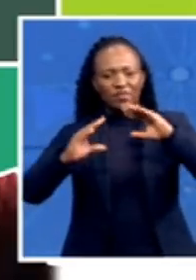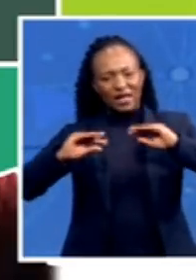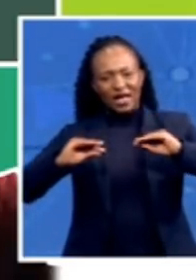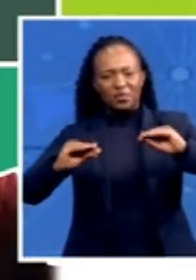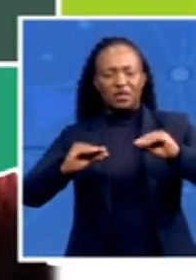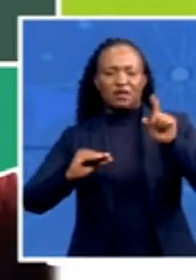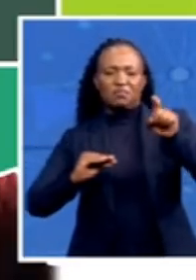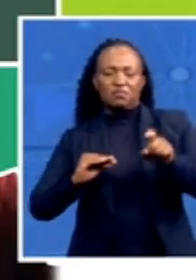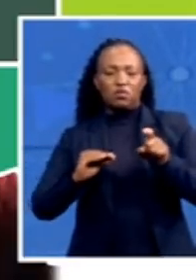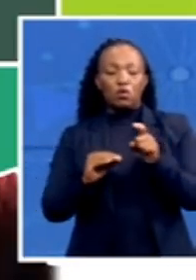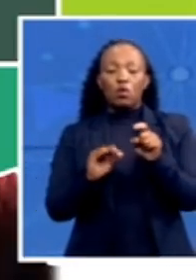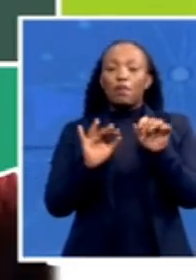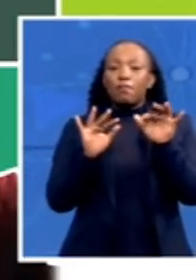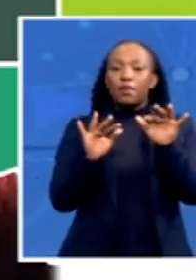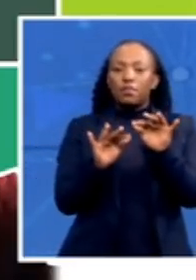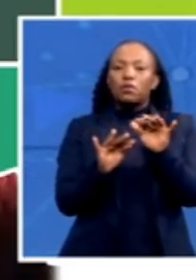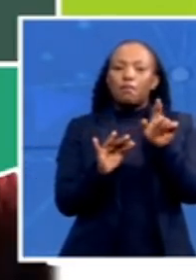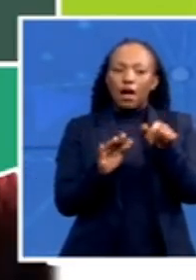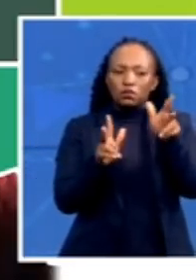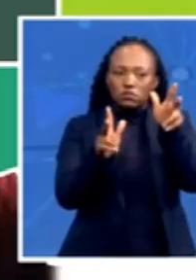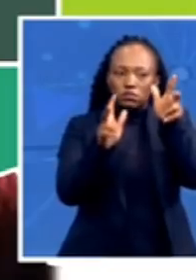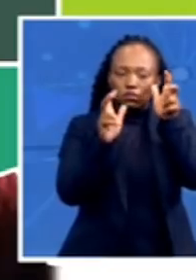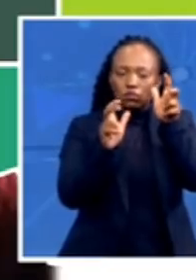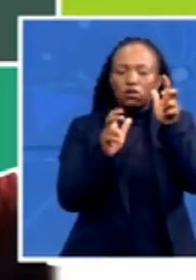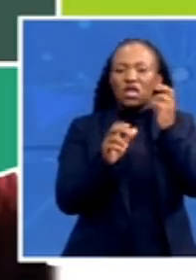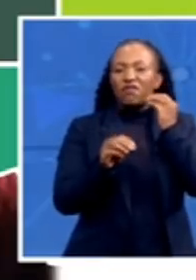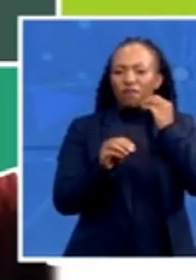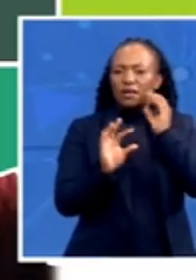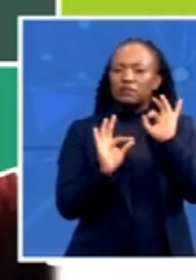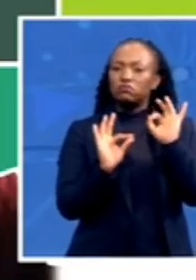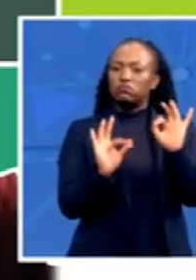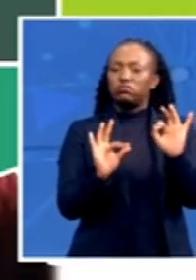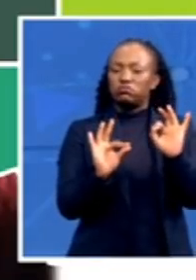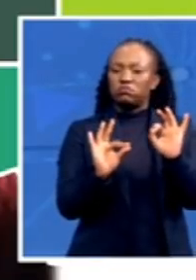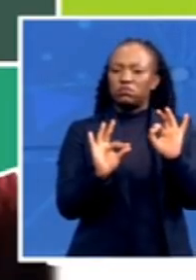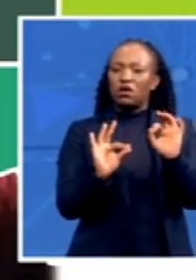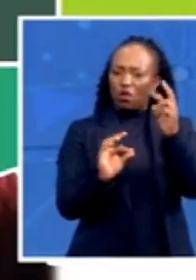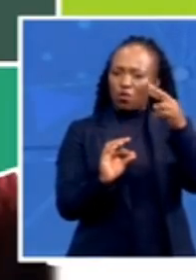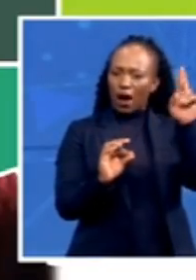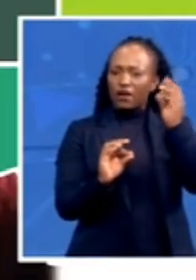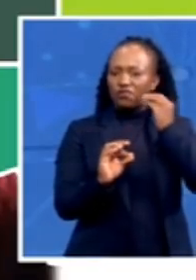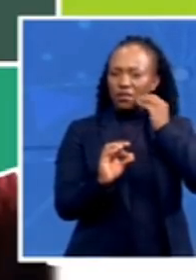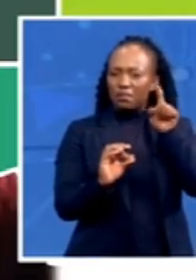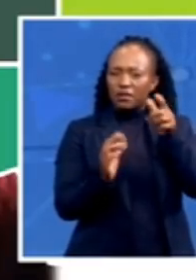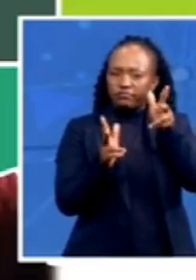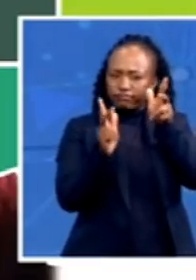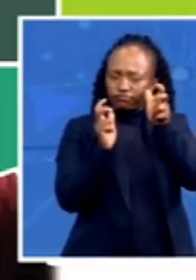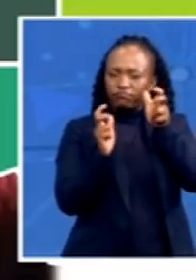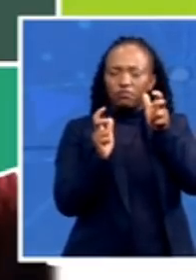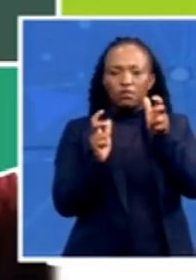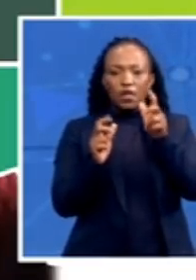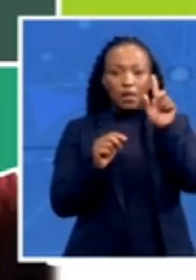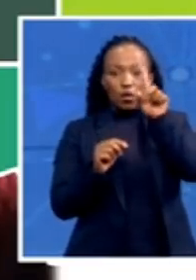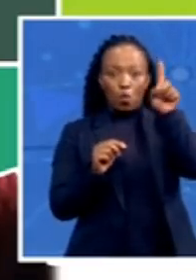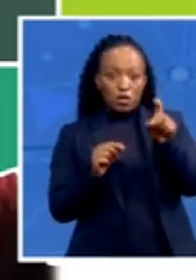right information. And the question is, have we been, successful enough, efficient enough in